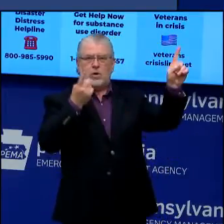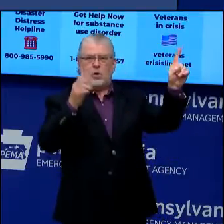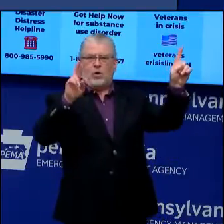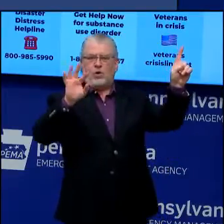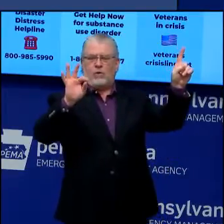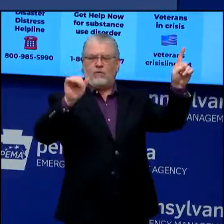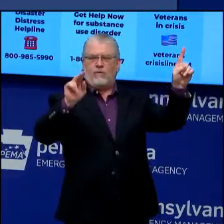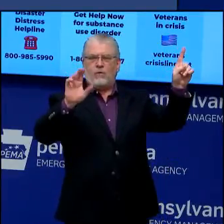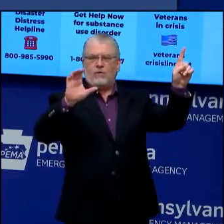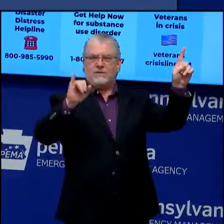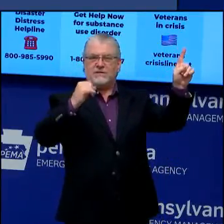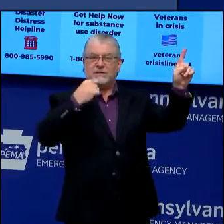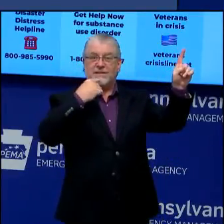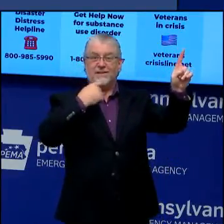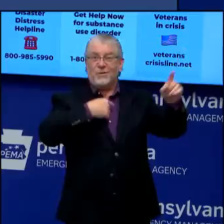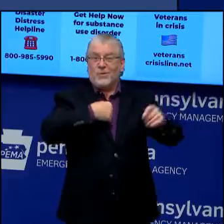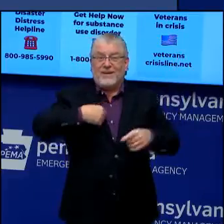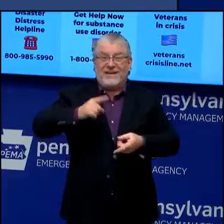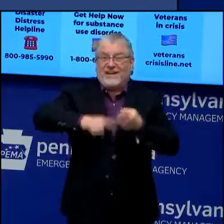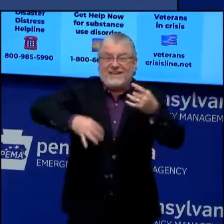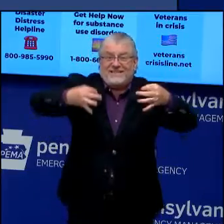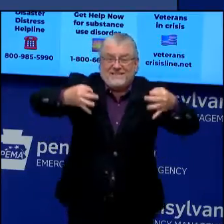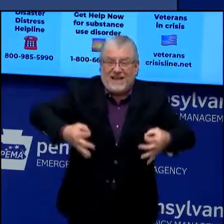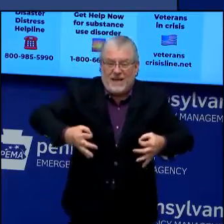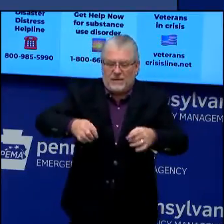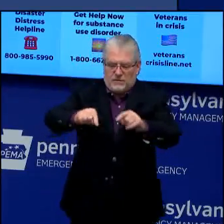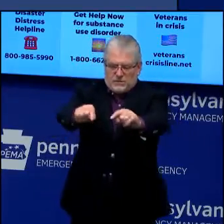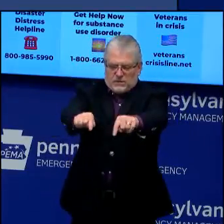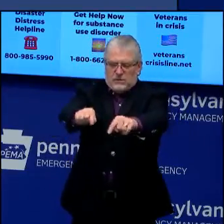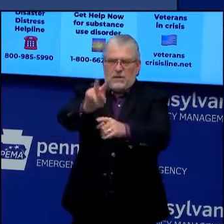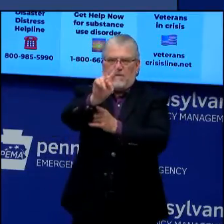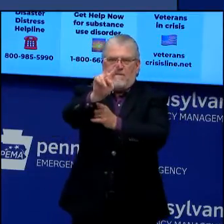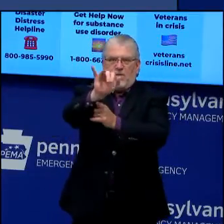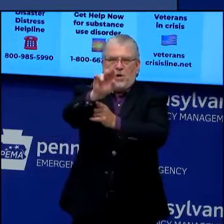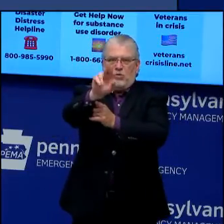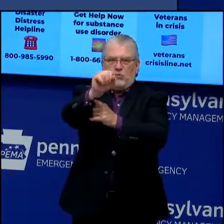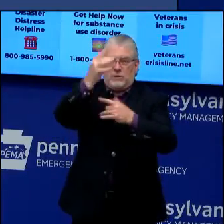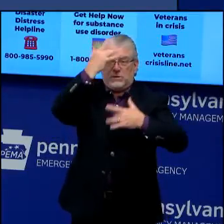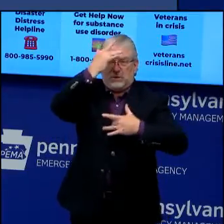We don't determine the timeline. We are starting on May 8th,